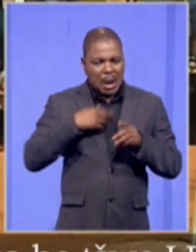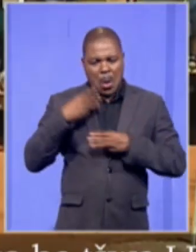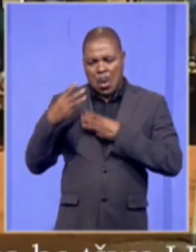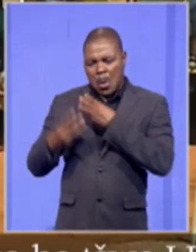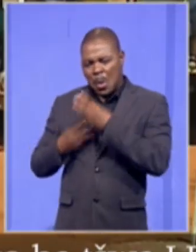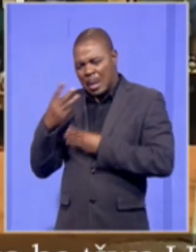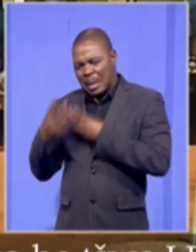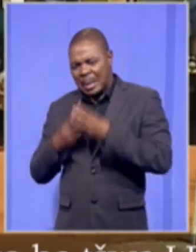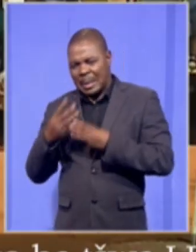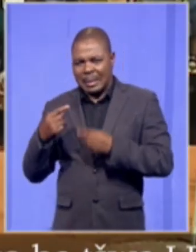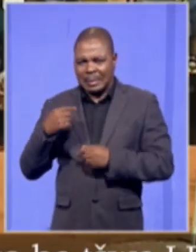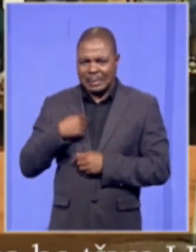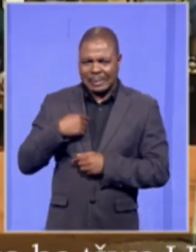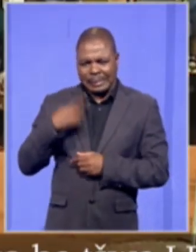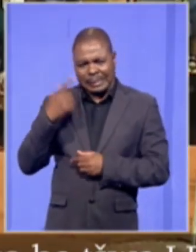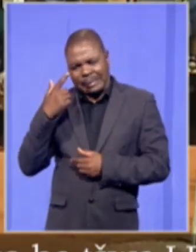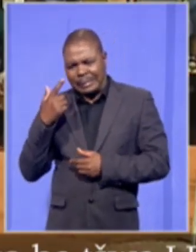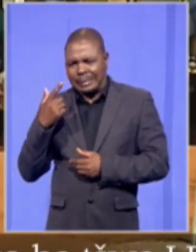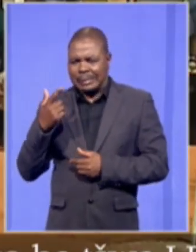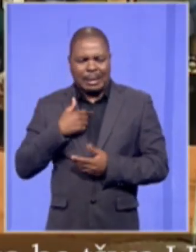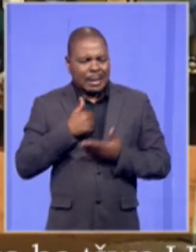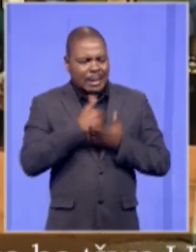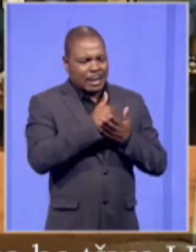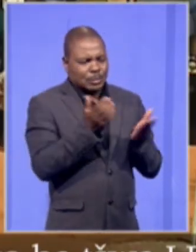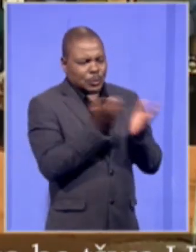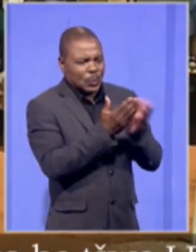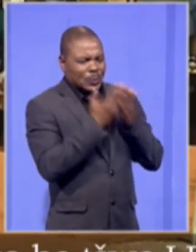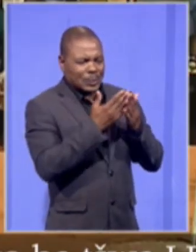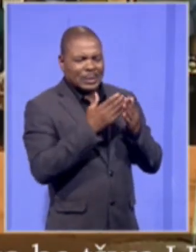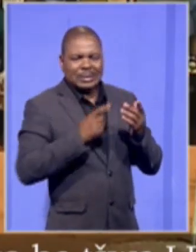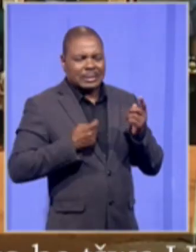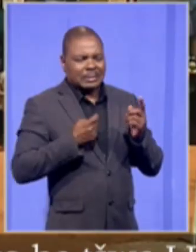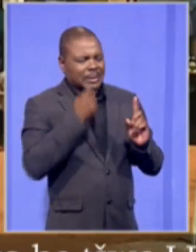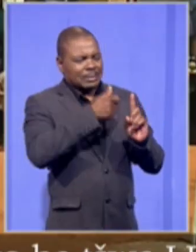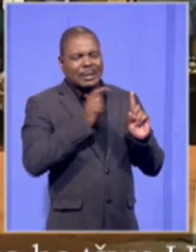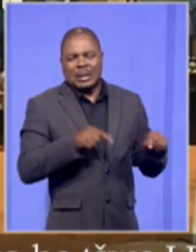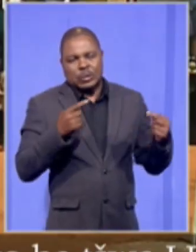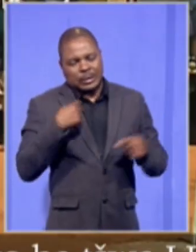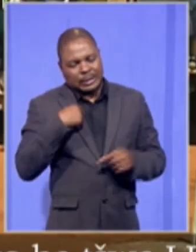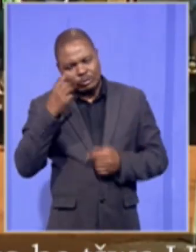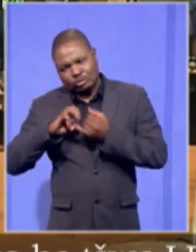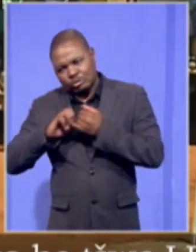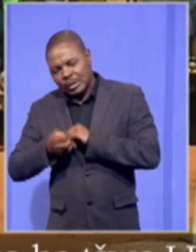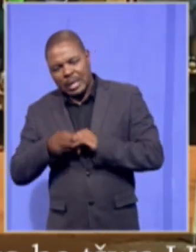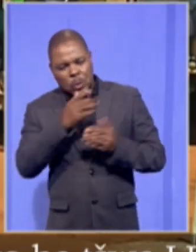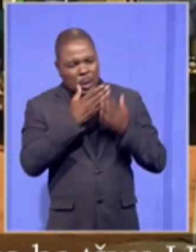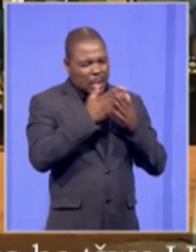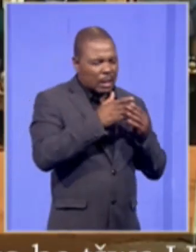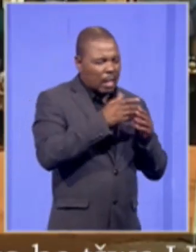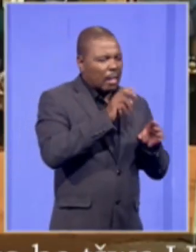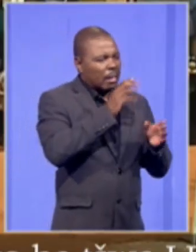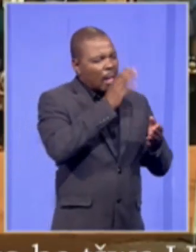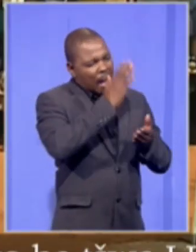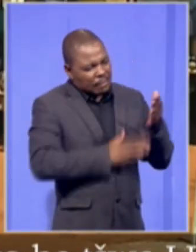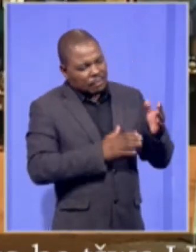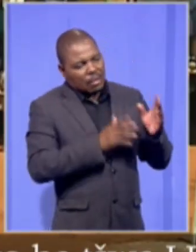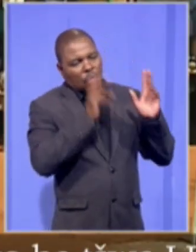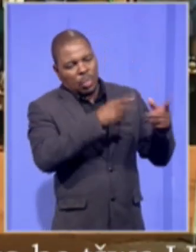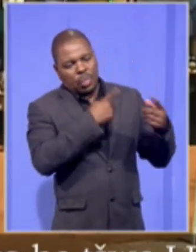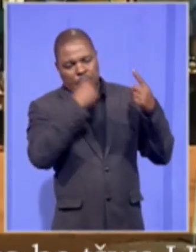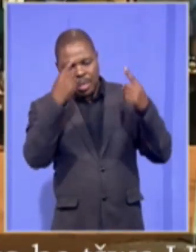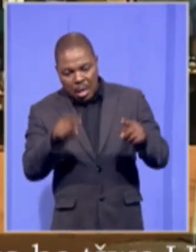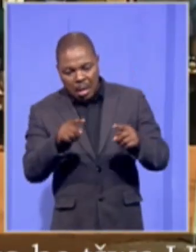reng nka afforda o moisha skolong. I tried but at the end of the day he dropped out and ba motšia go